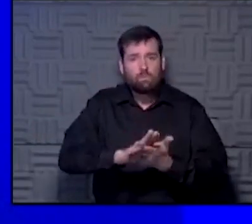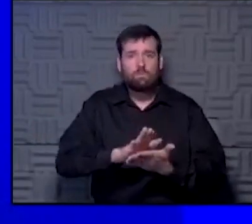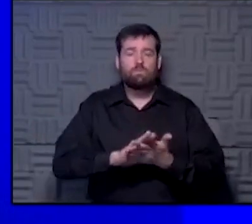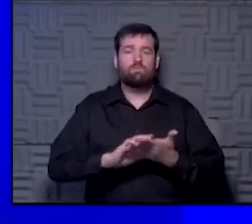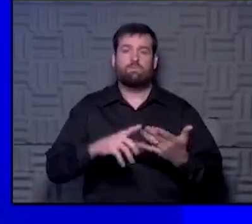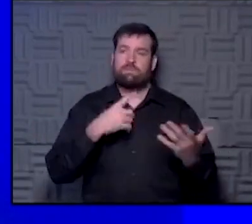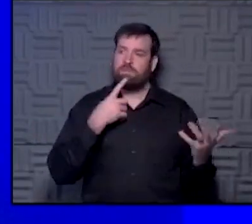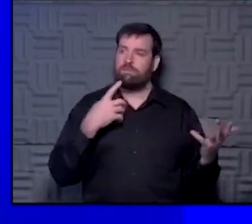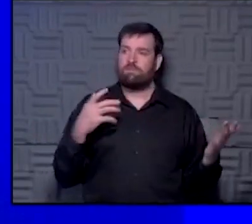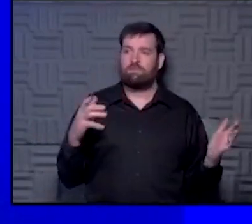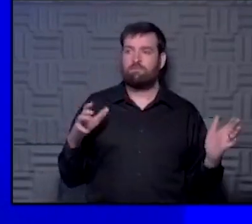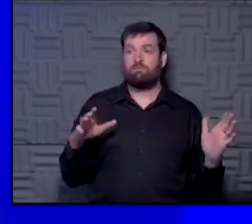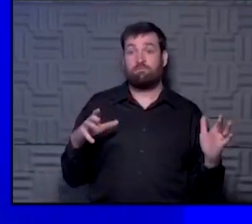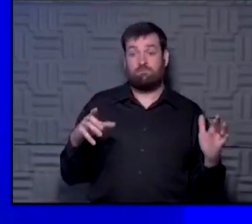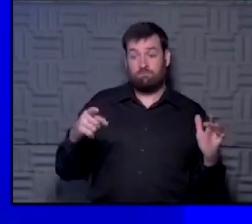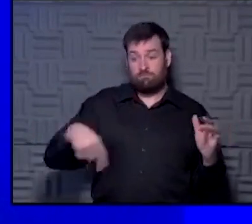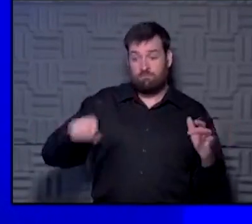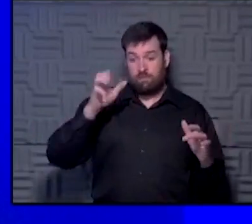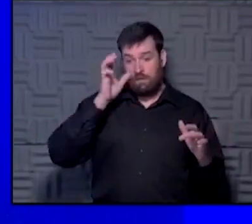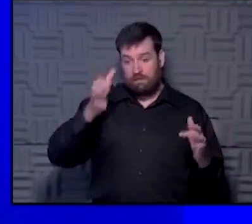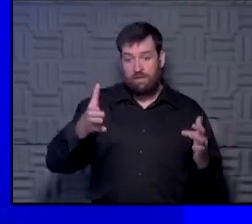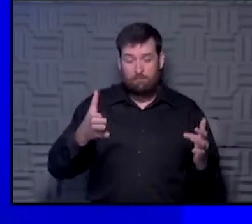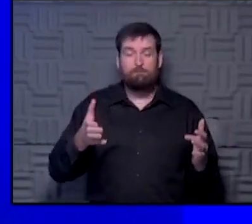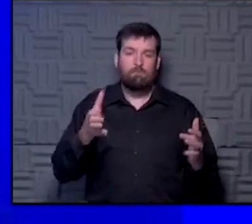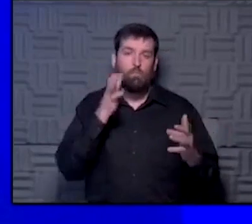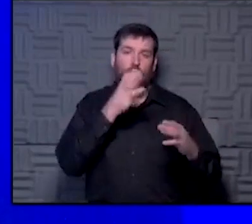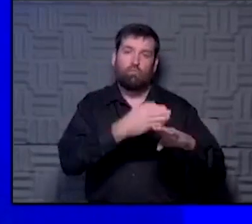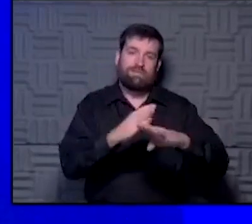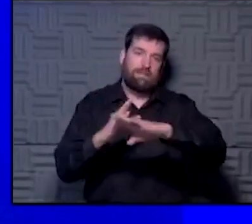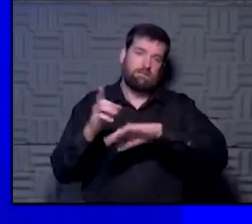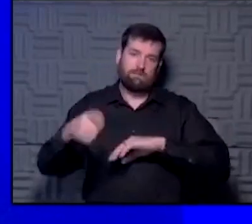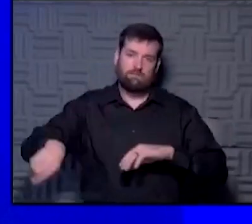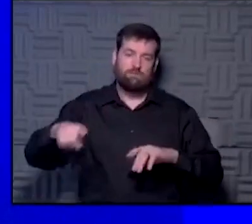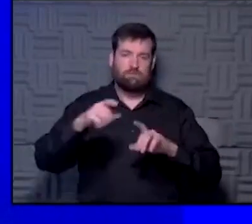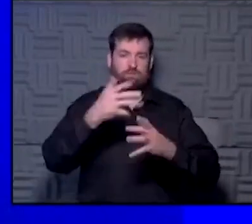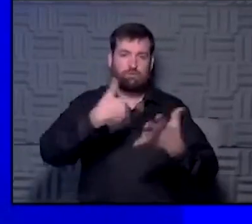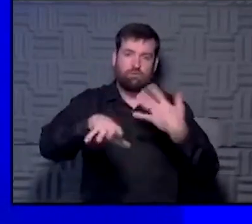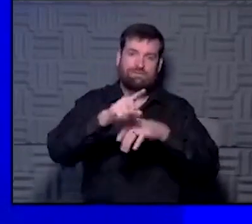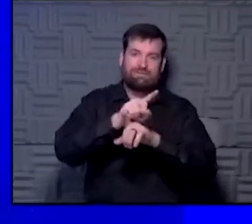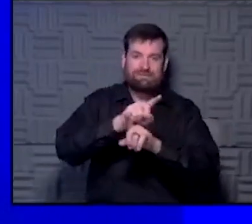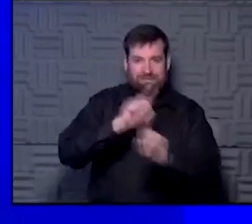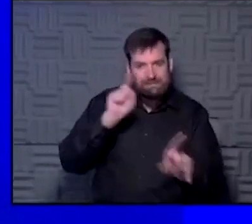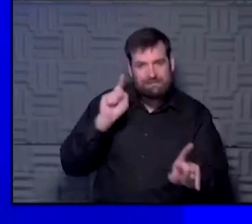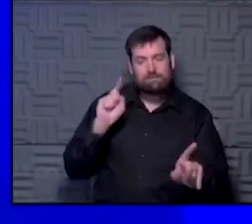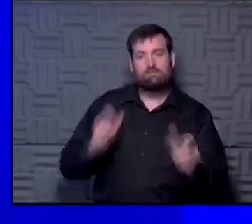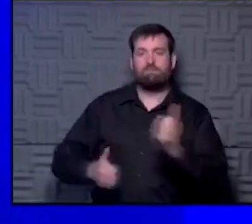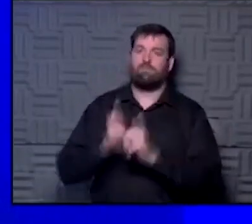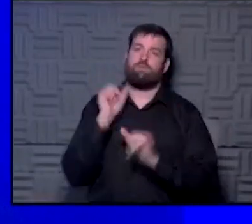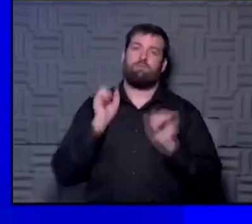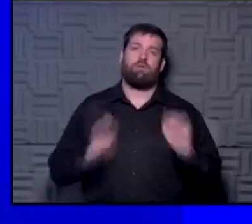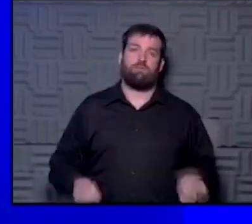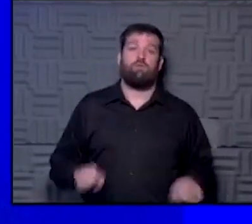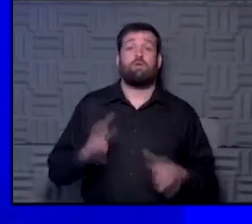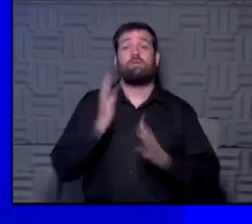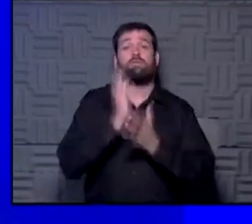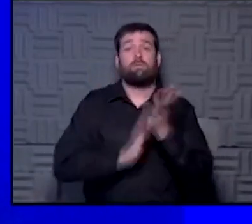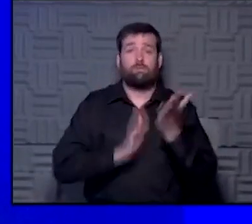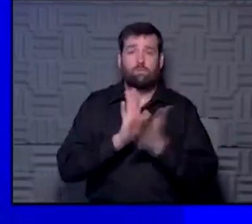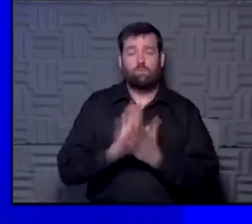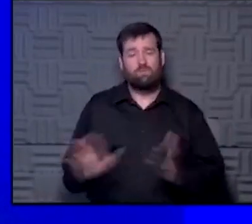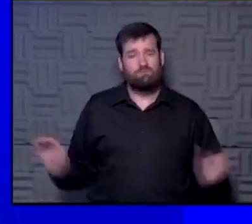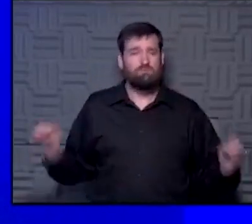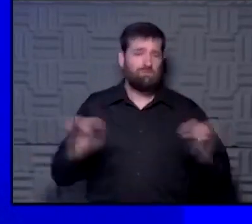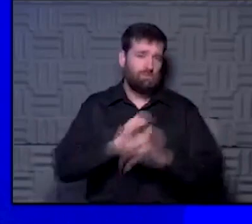to say, these concepts are what's going to protect you, and that's distance. If you can distance as much as possible. I know in some of the schools it's a little